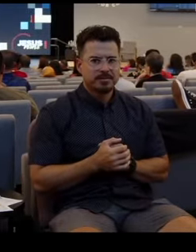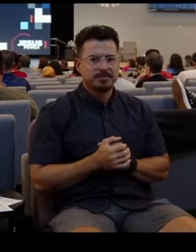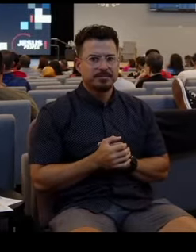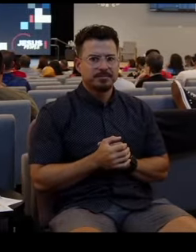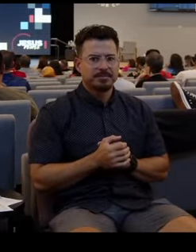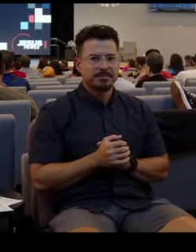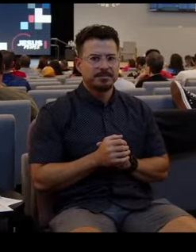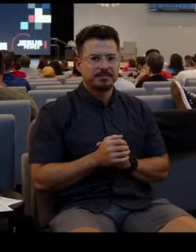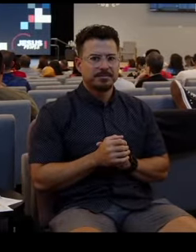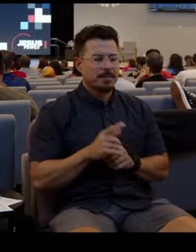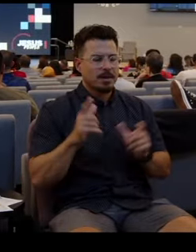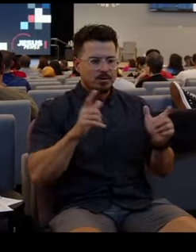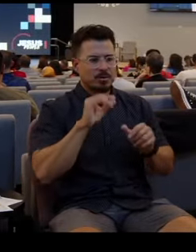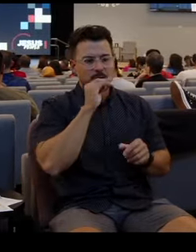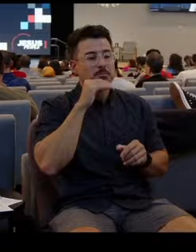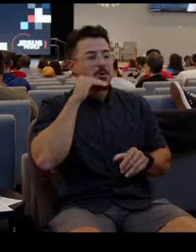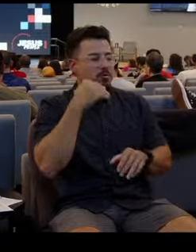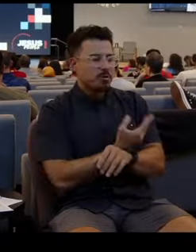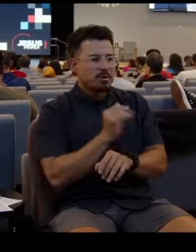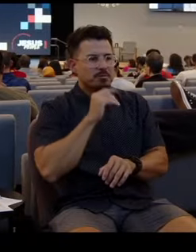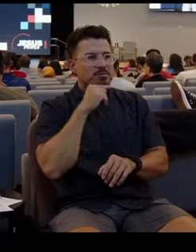I used to tell her that, but she was a little kid.